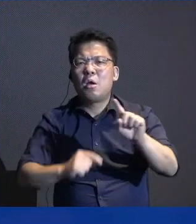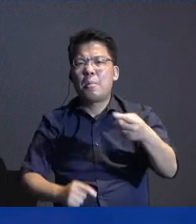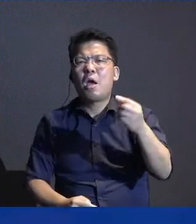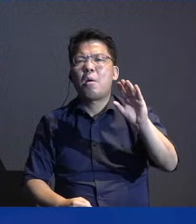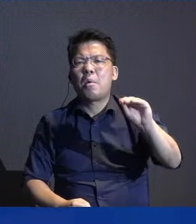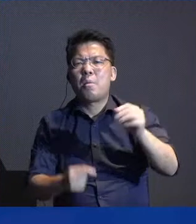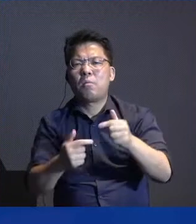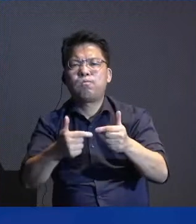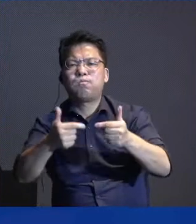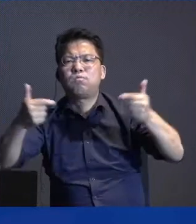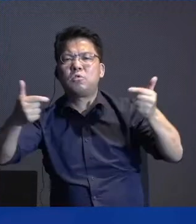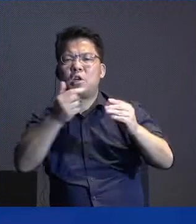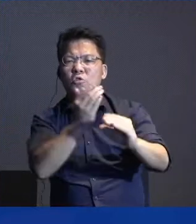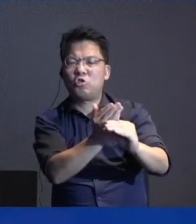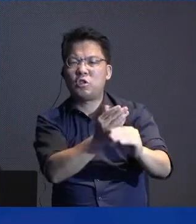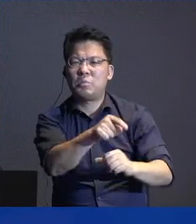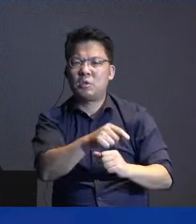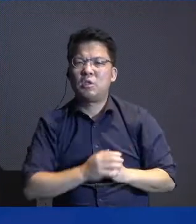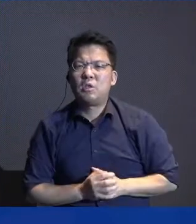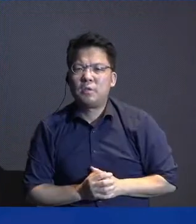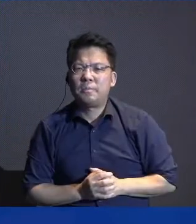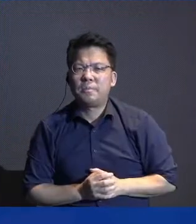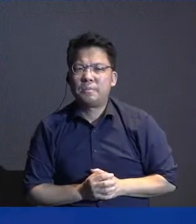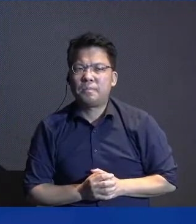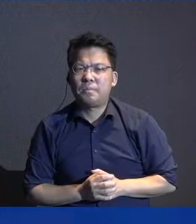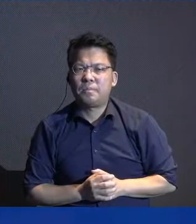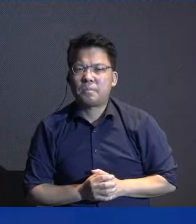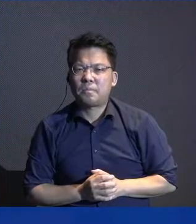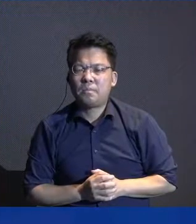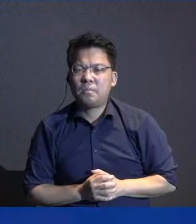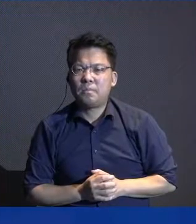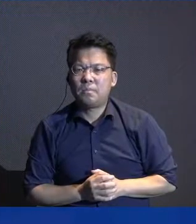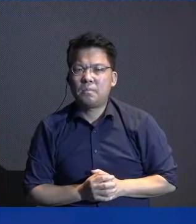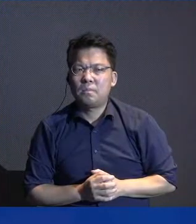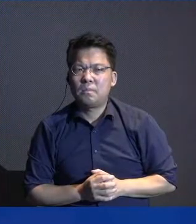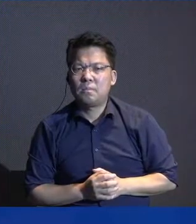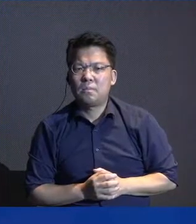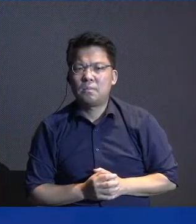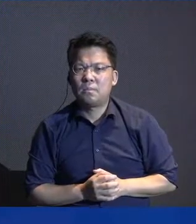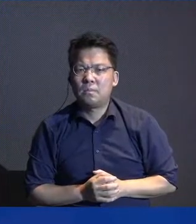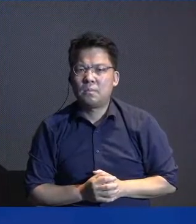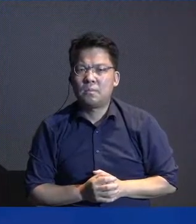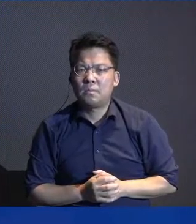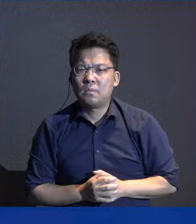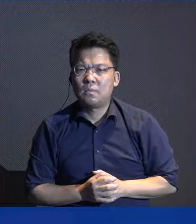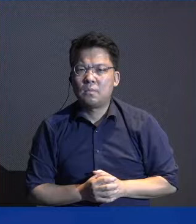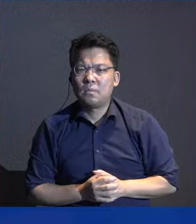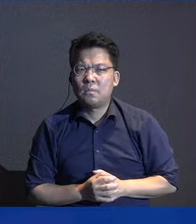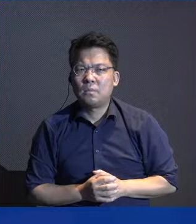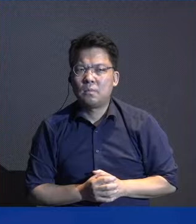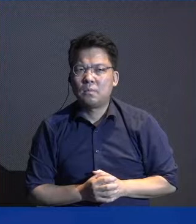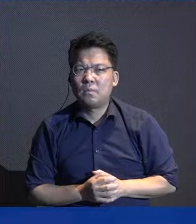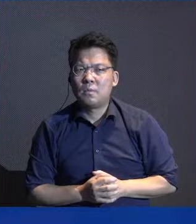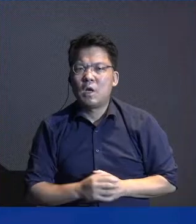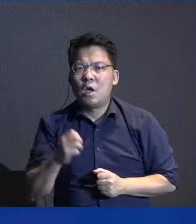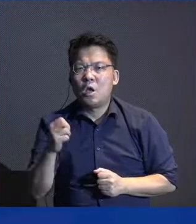tertiary care. So if you go to the rural areas, if you actually go to community health services, they may not be well equipped with dealing with